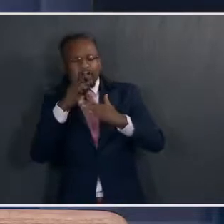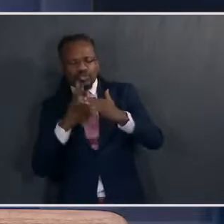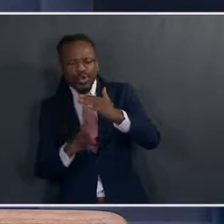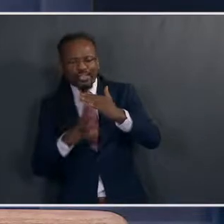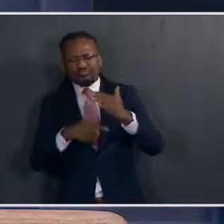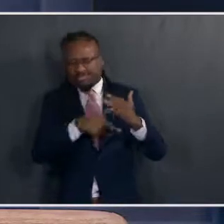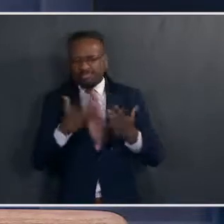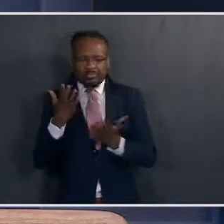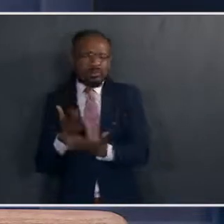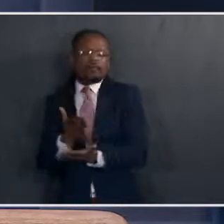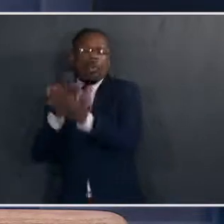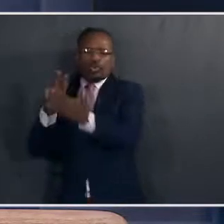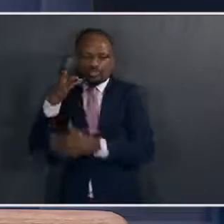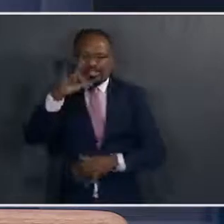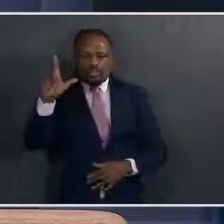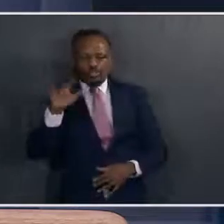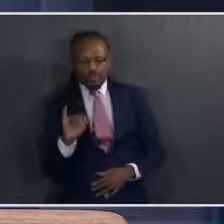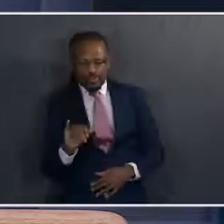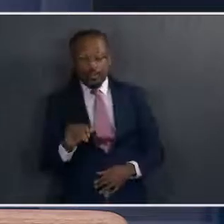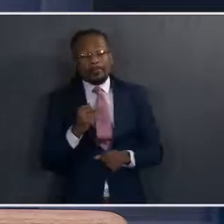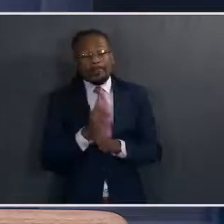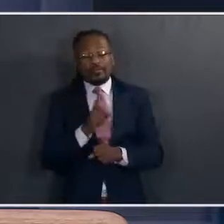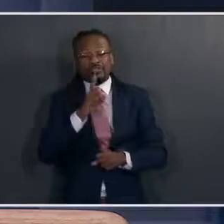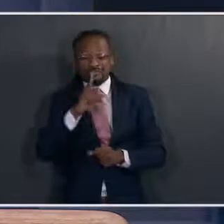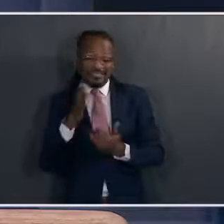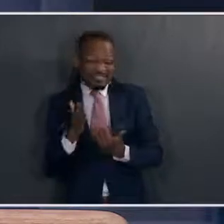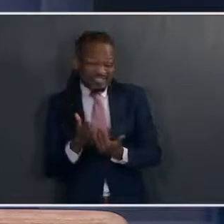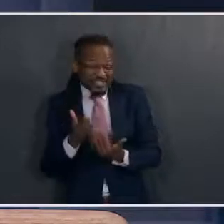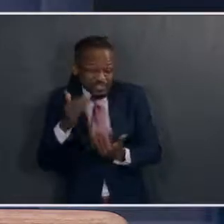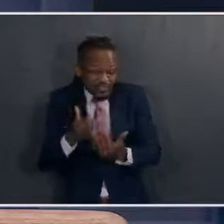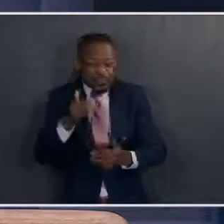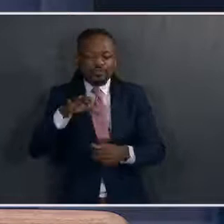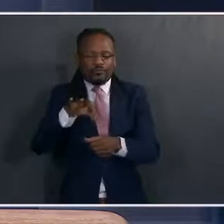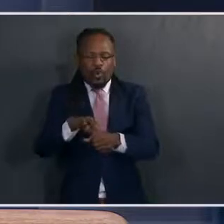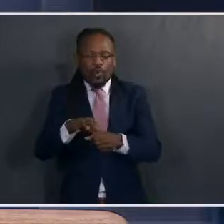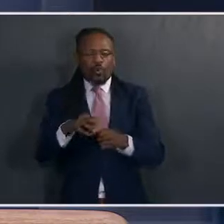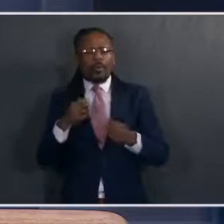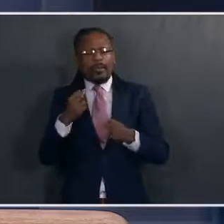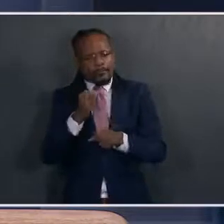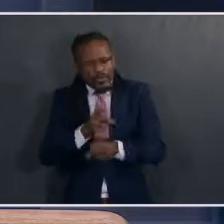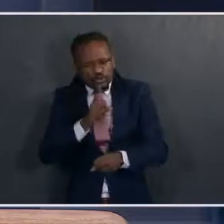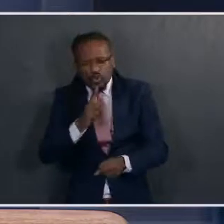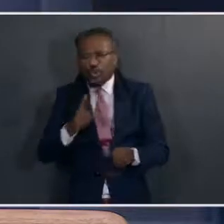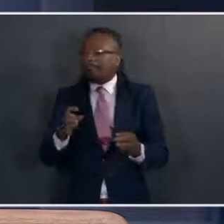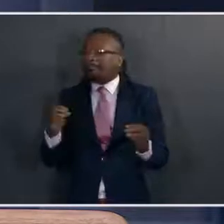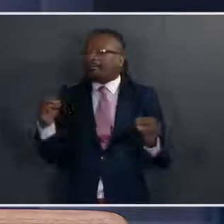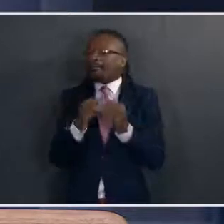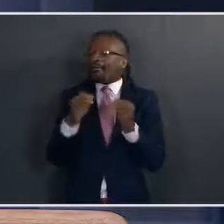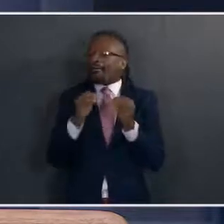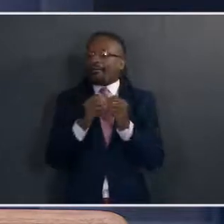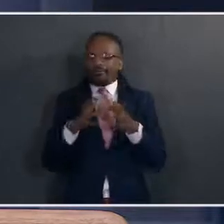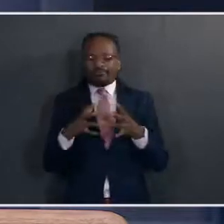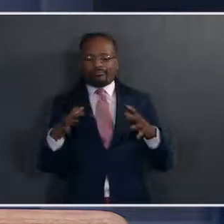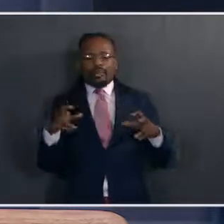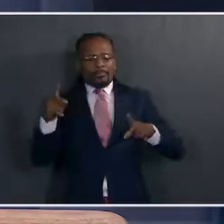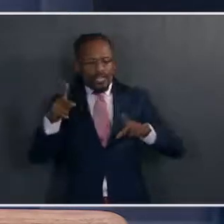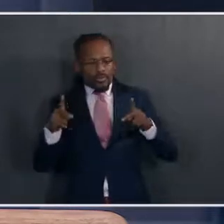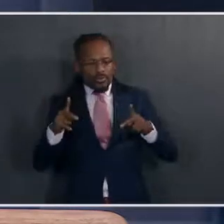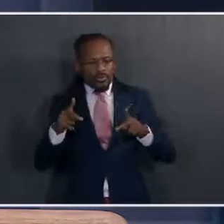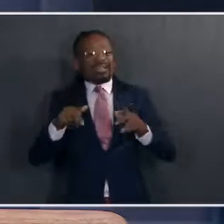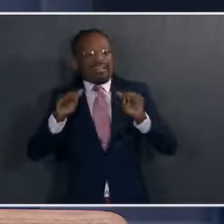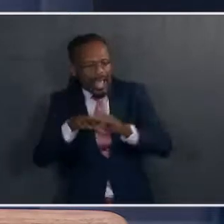well. So ensuring that it is easier to vote, that more people have access to voting, that we are making